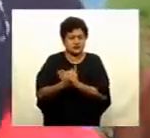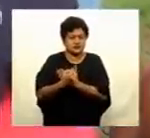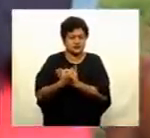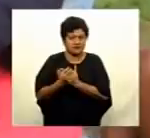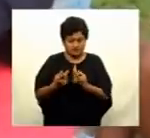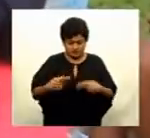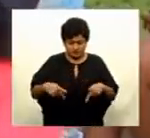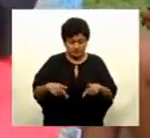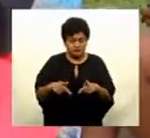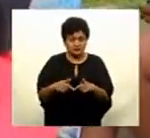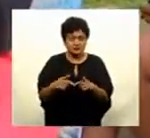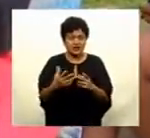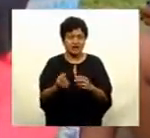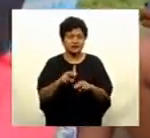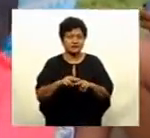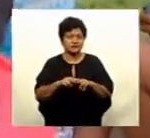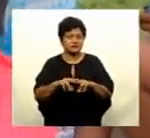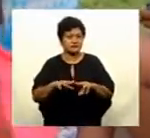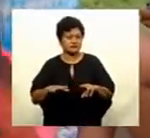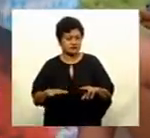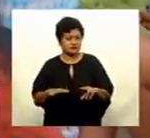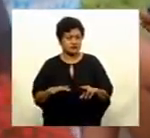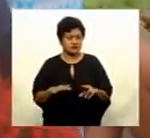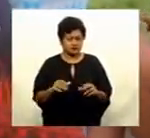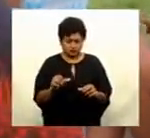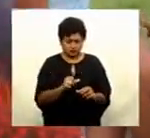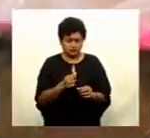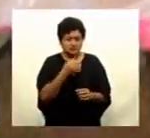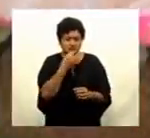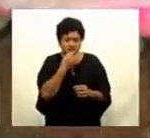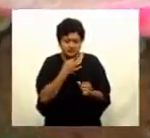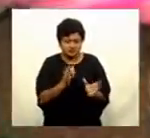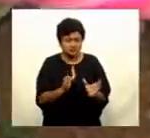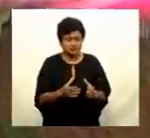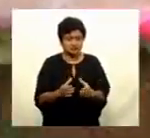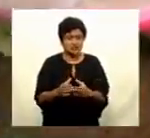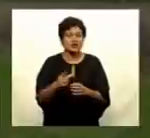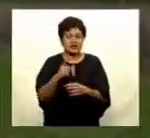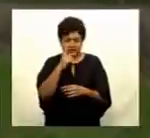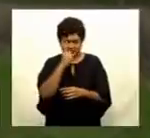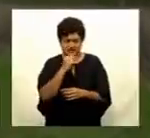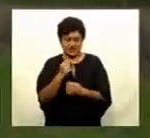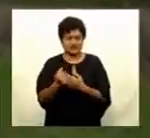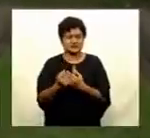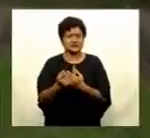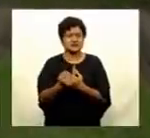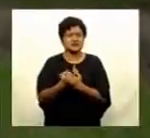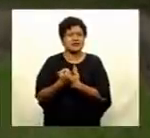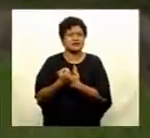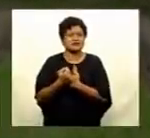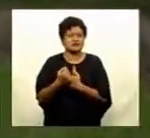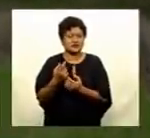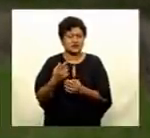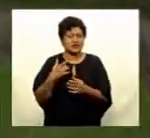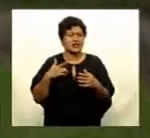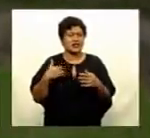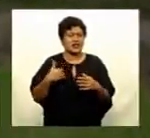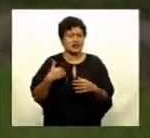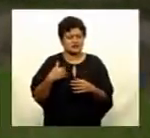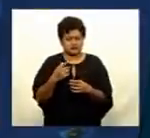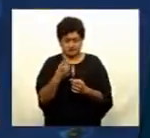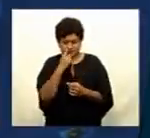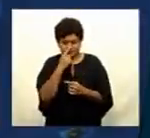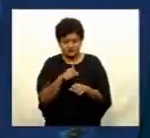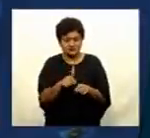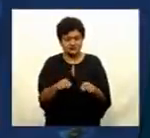held should be spacious enough. We can celebrate the lives of our beloved ones. After the pandemic, this is